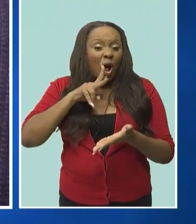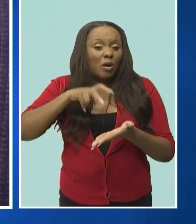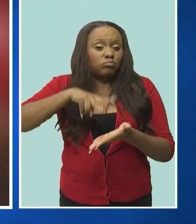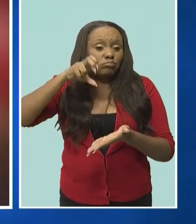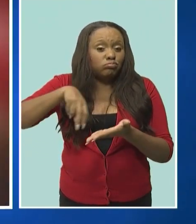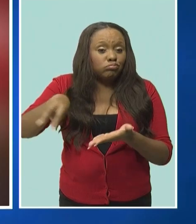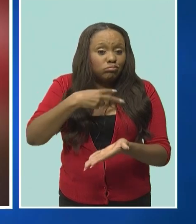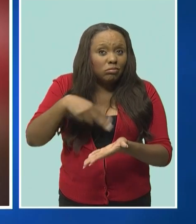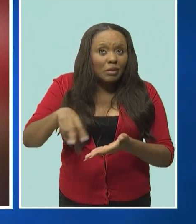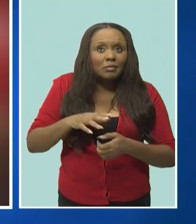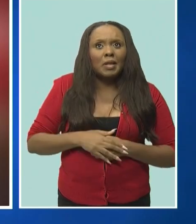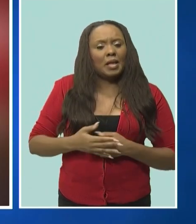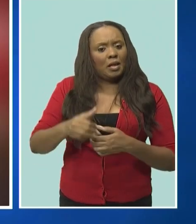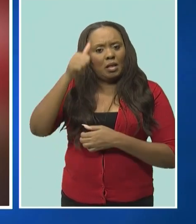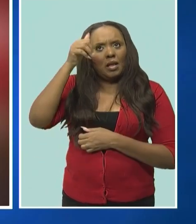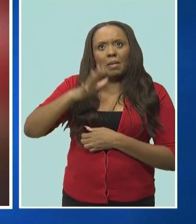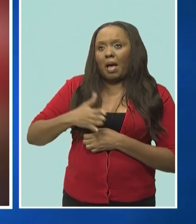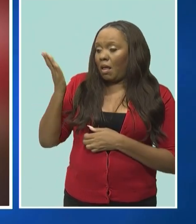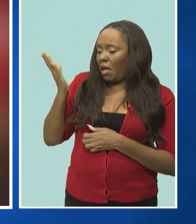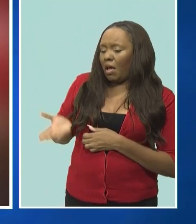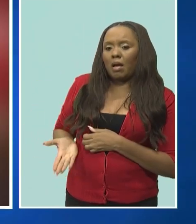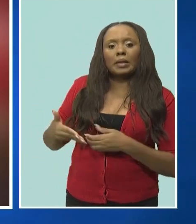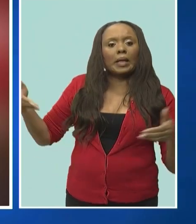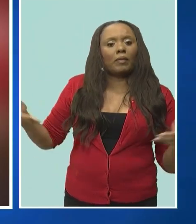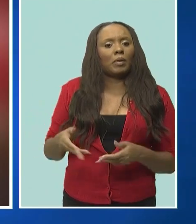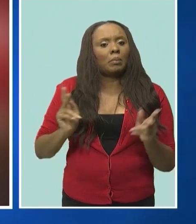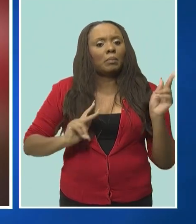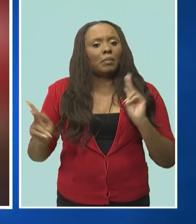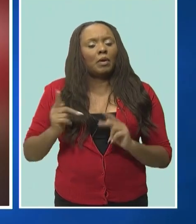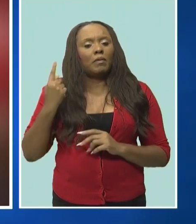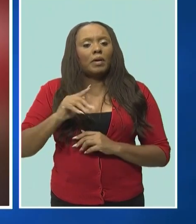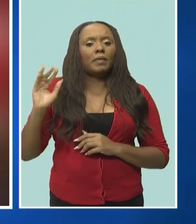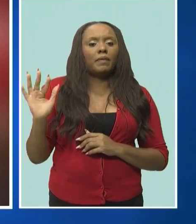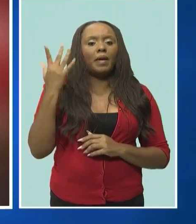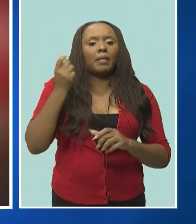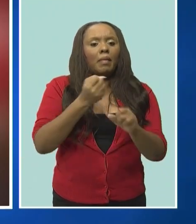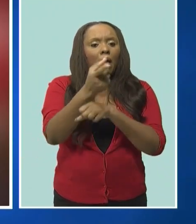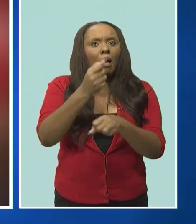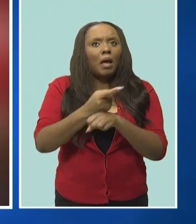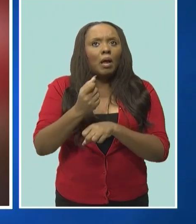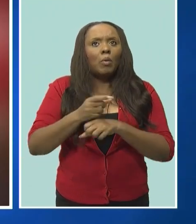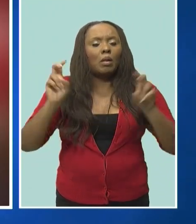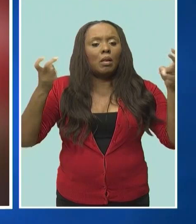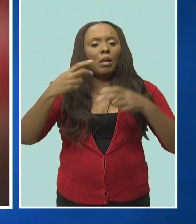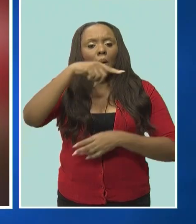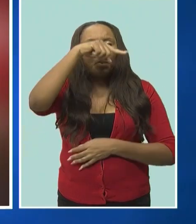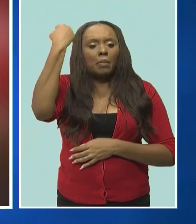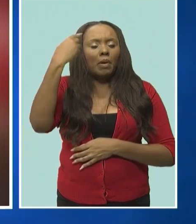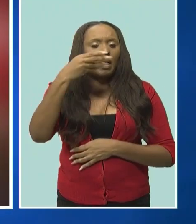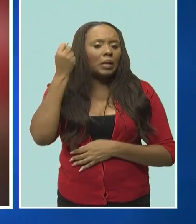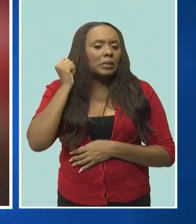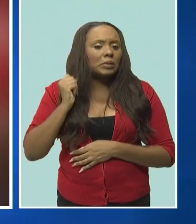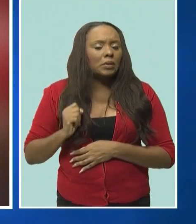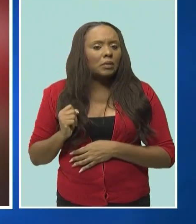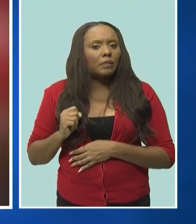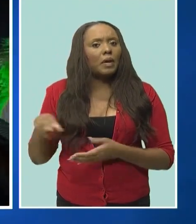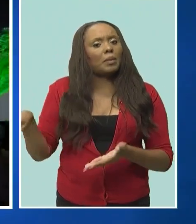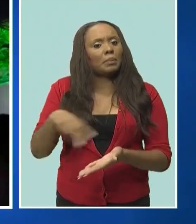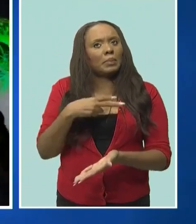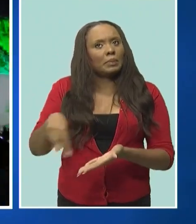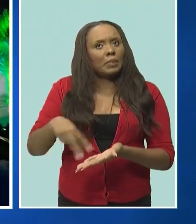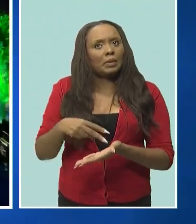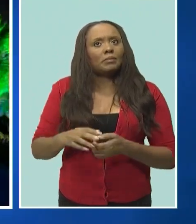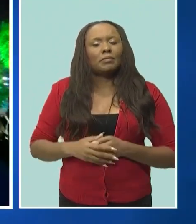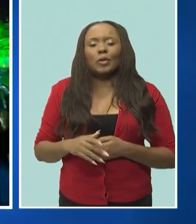promoter Terry Toyan Bino is inviting patrons to the 5th annual Black and Silver Old Year's Night Ball. He's promising